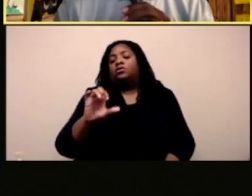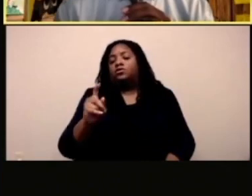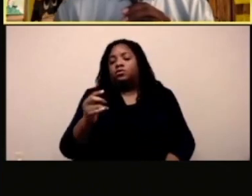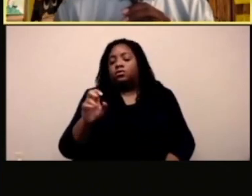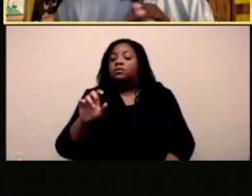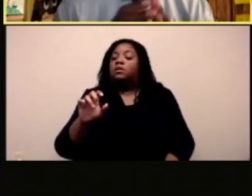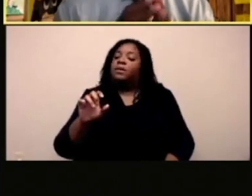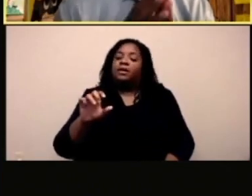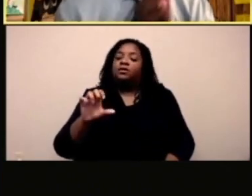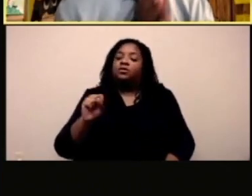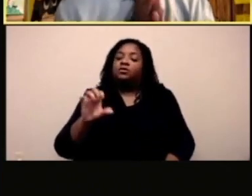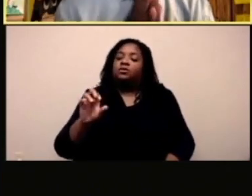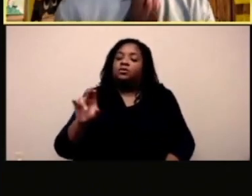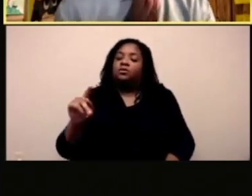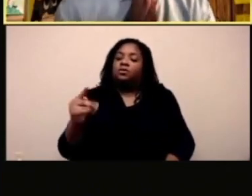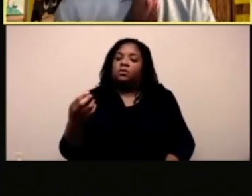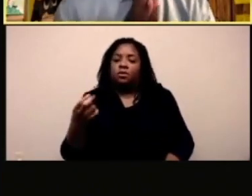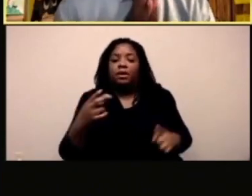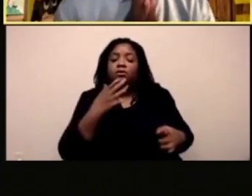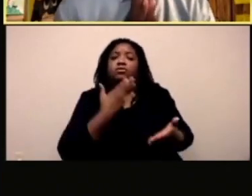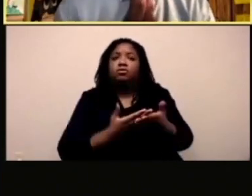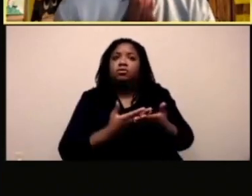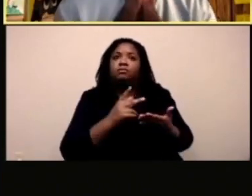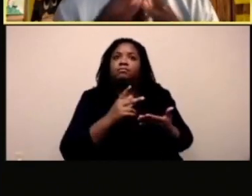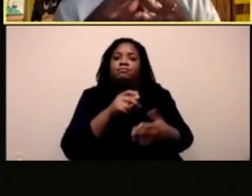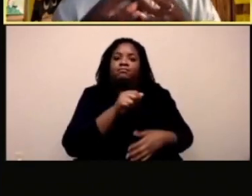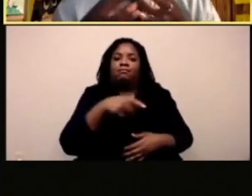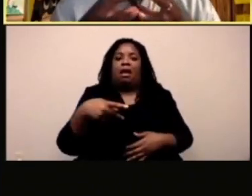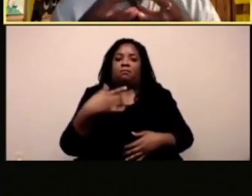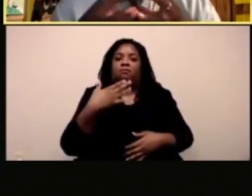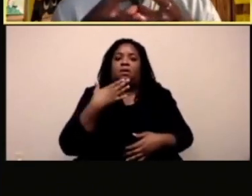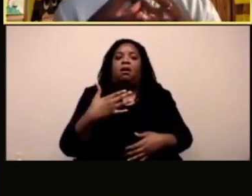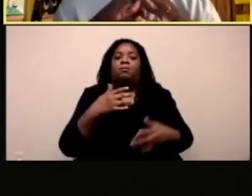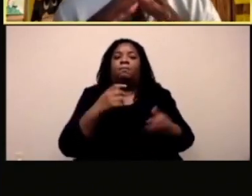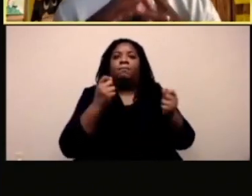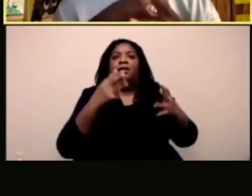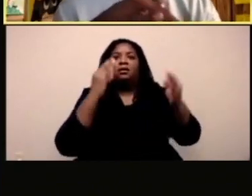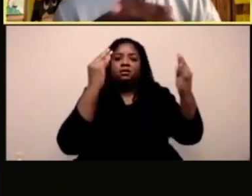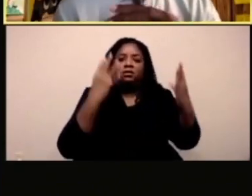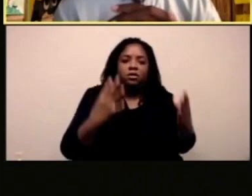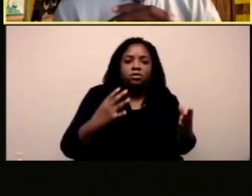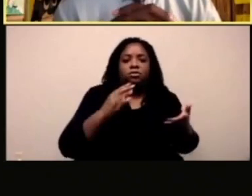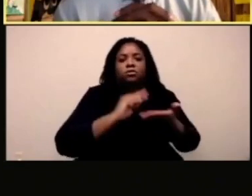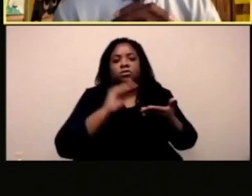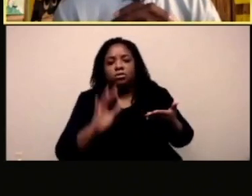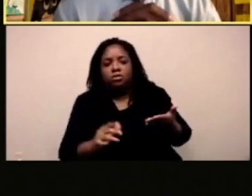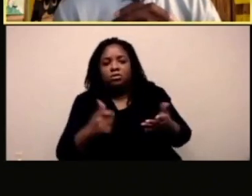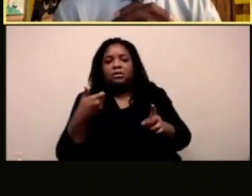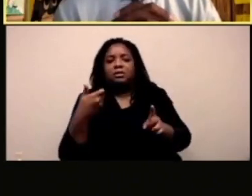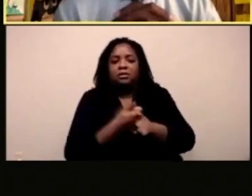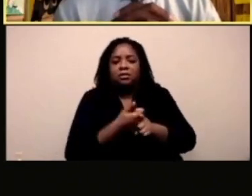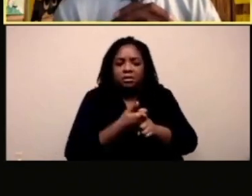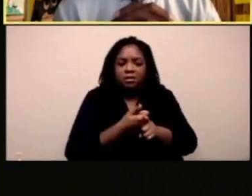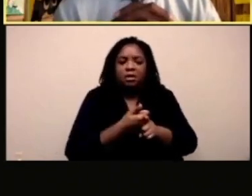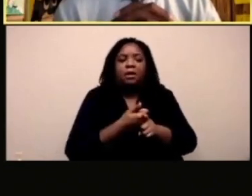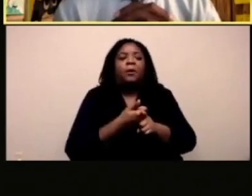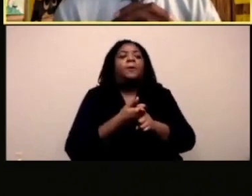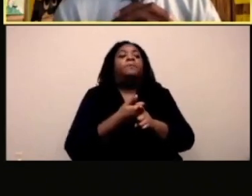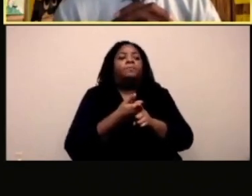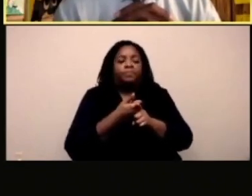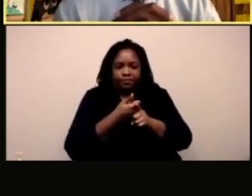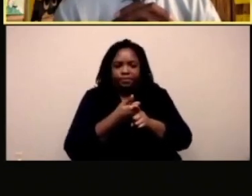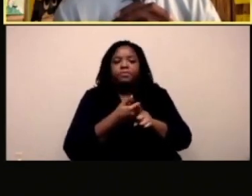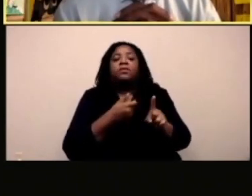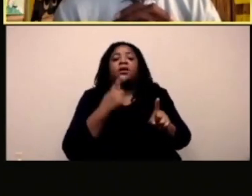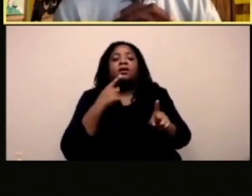very resourceful to so many teachers and students across the globe. They're able to represent the issues